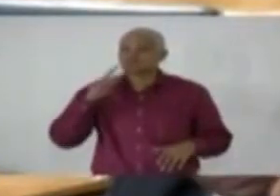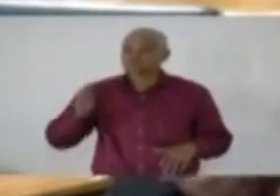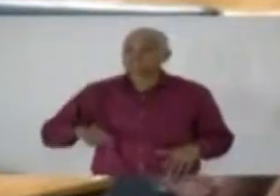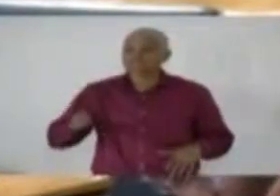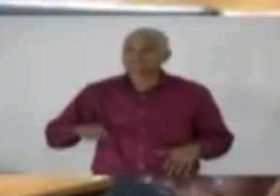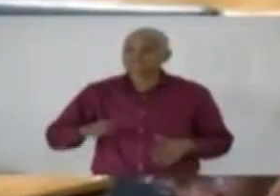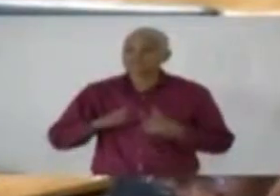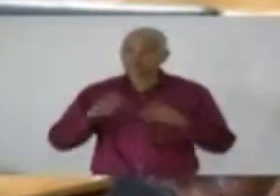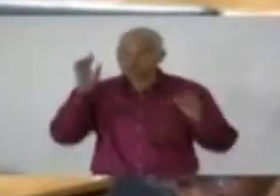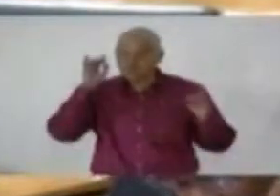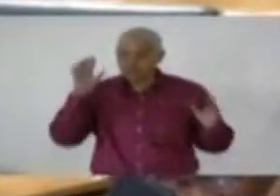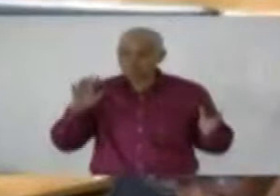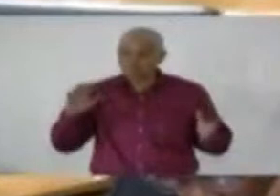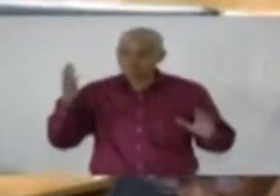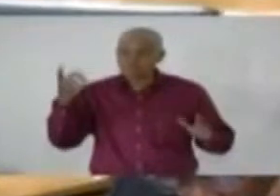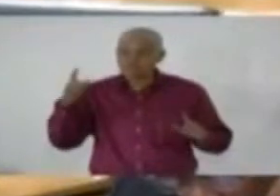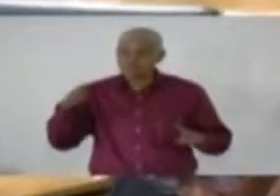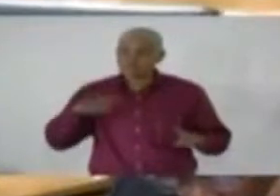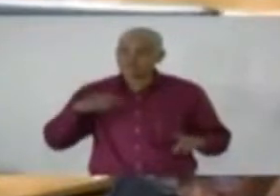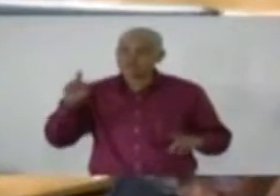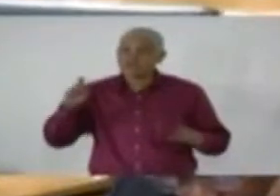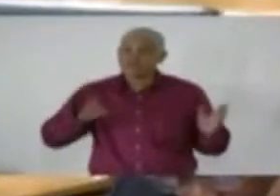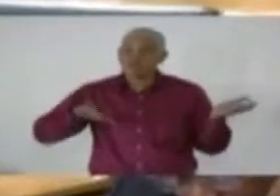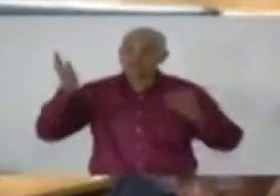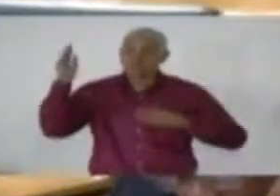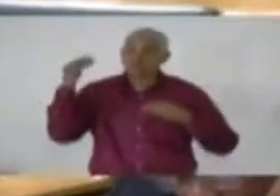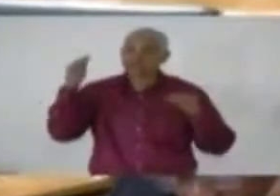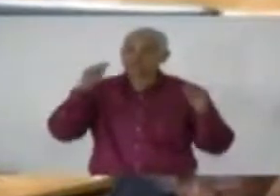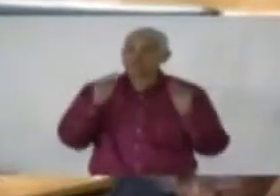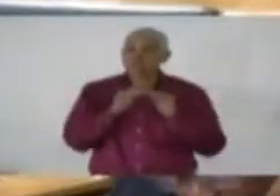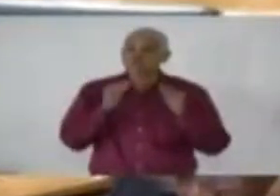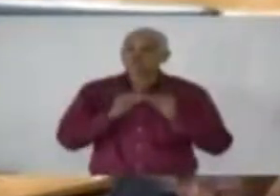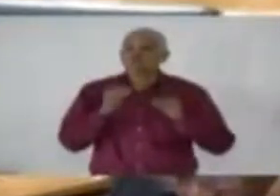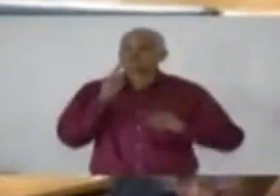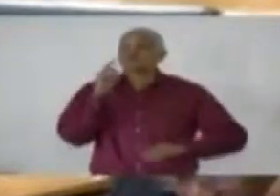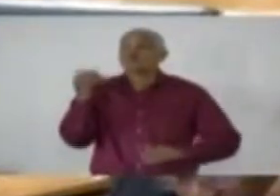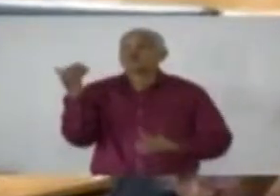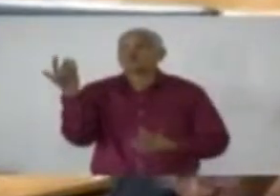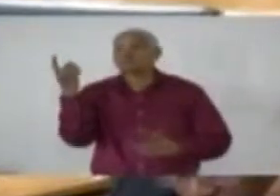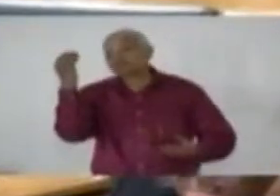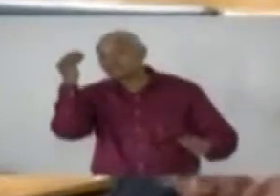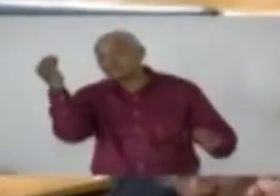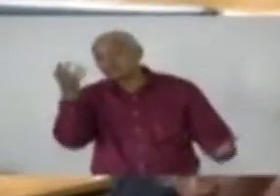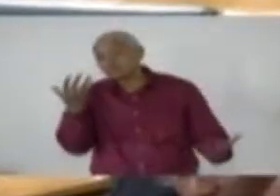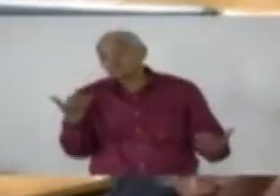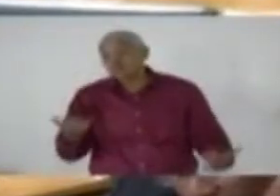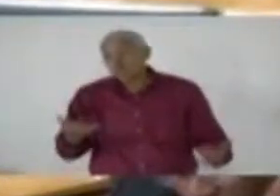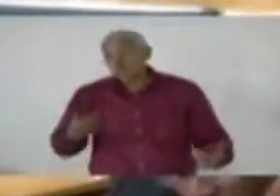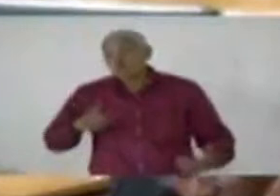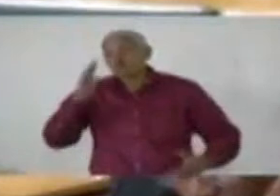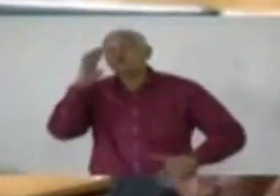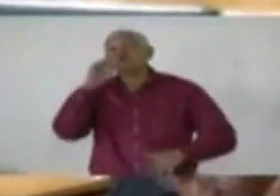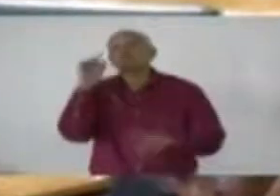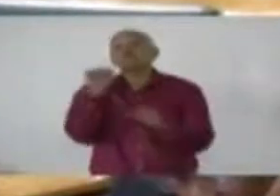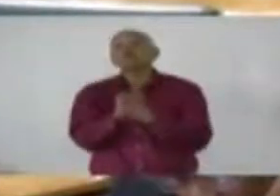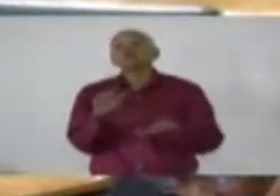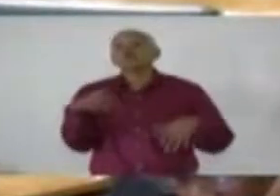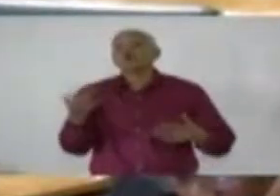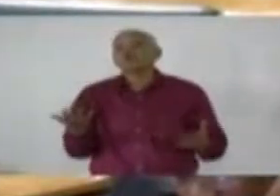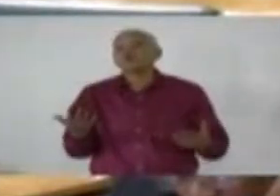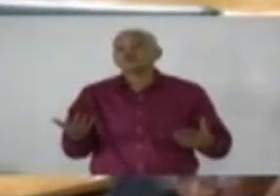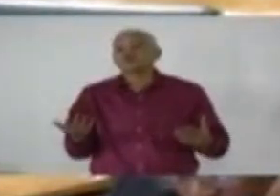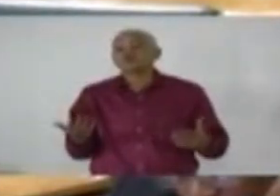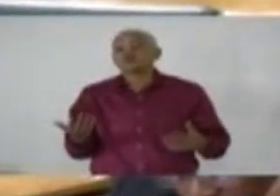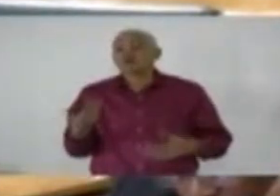and distress. So we have to export more. So the mantra is we are going to make sure, and you know,